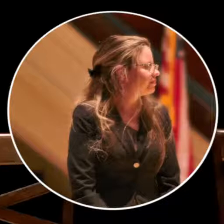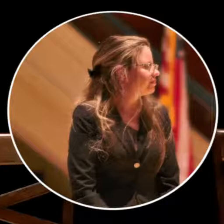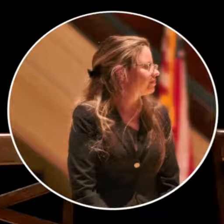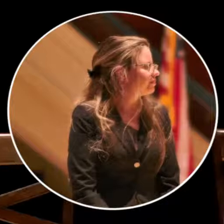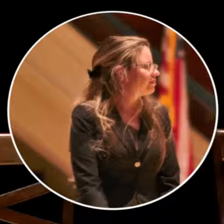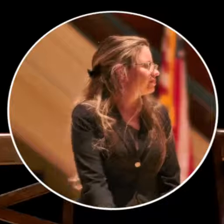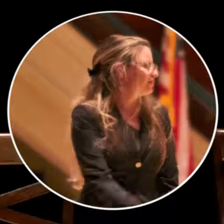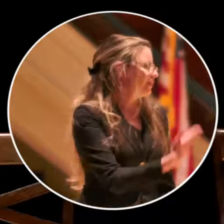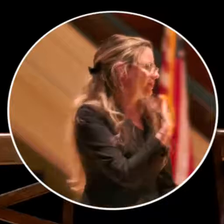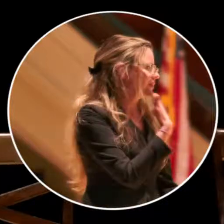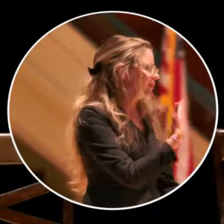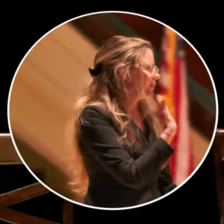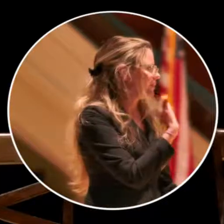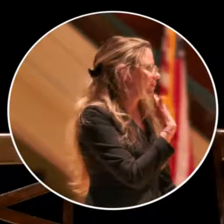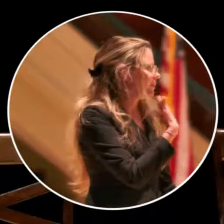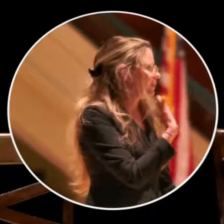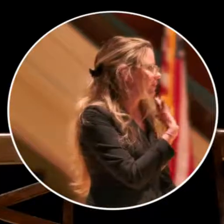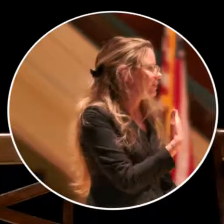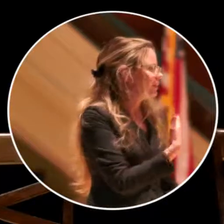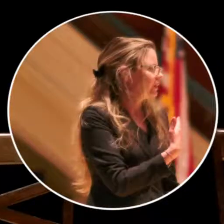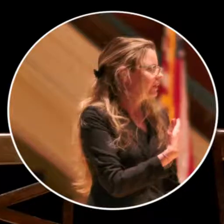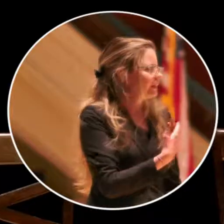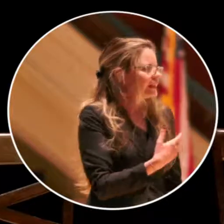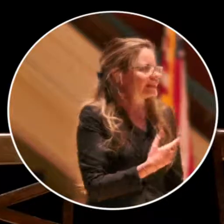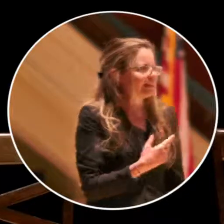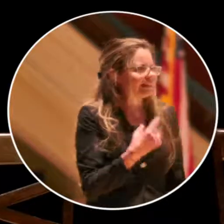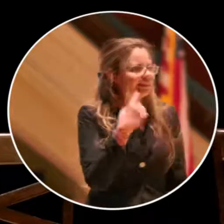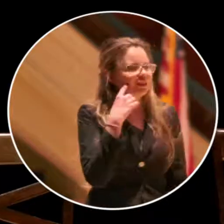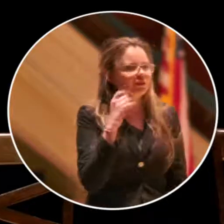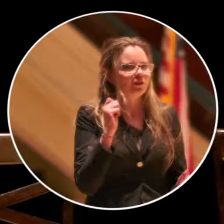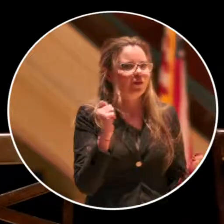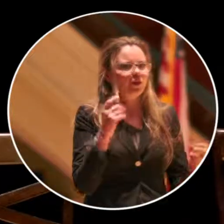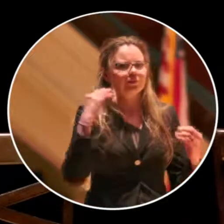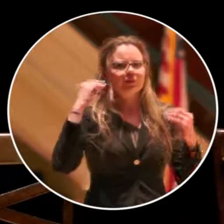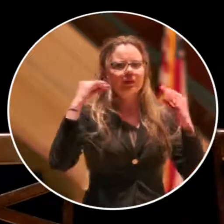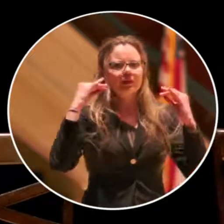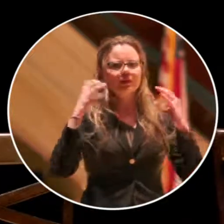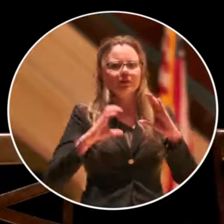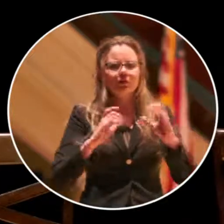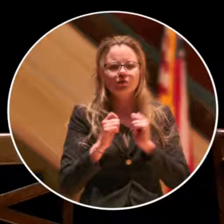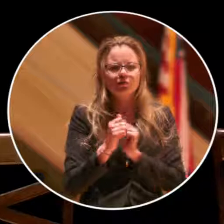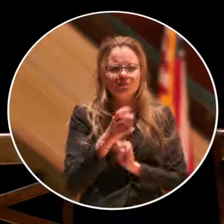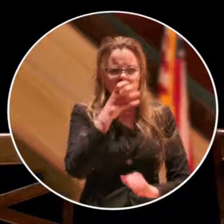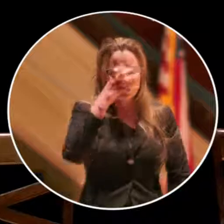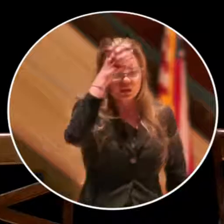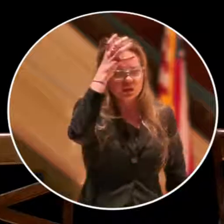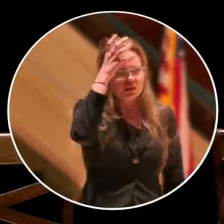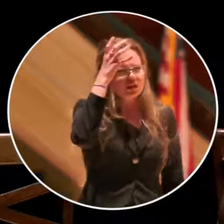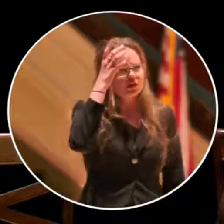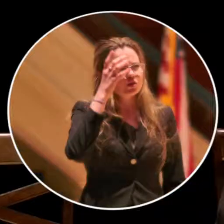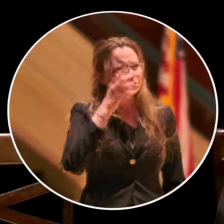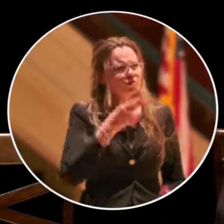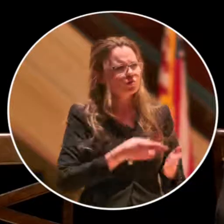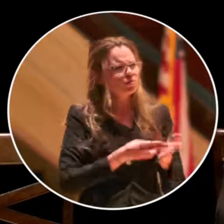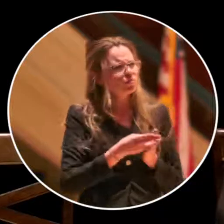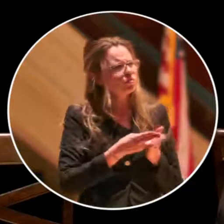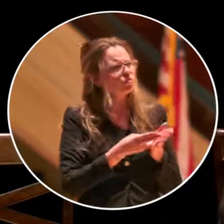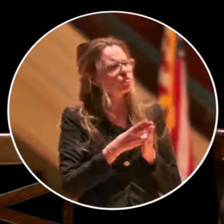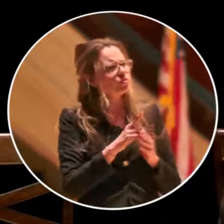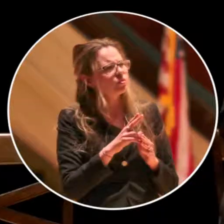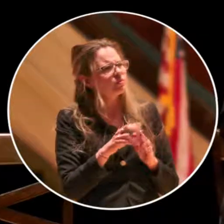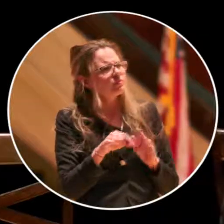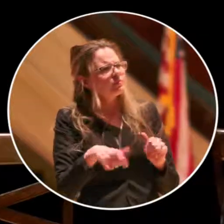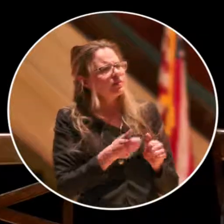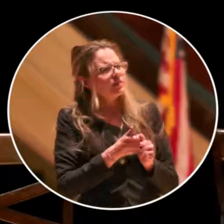Oh, thank you, Scott. I think now we're all replaying conversations with our parents, wondering what really was the truth behind that